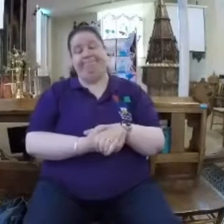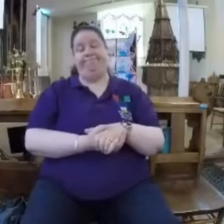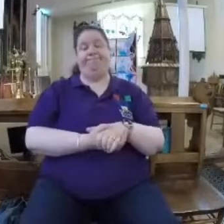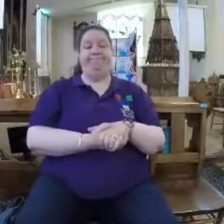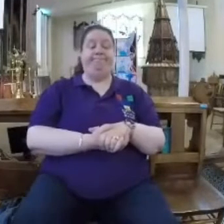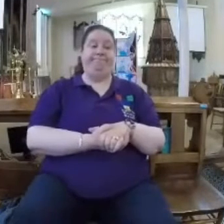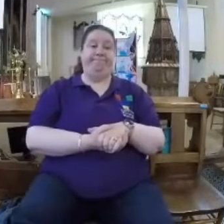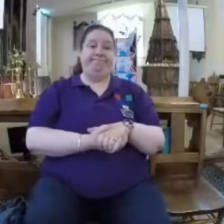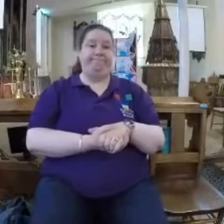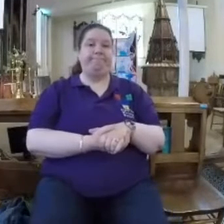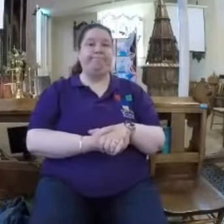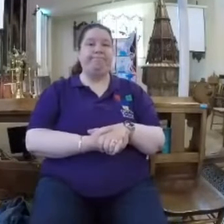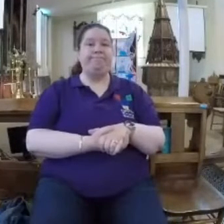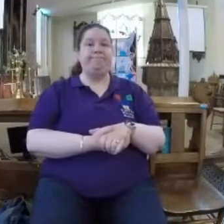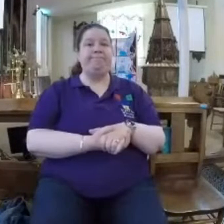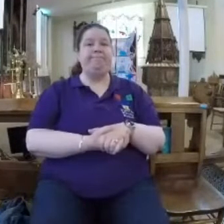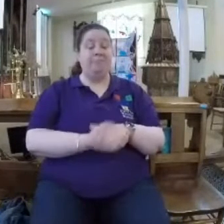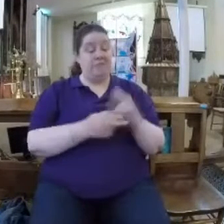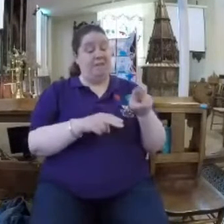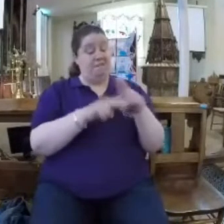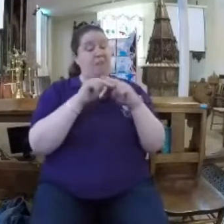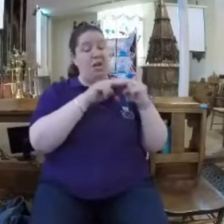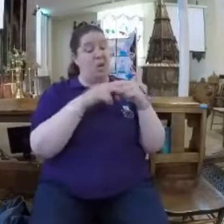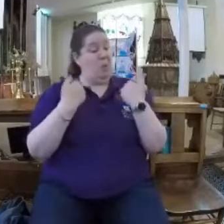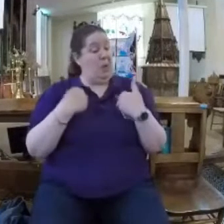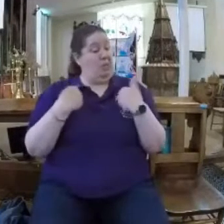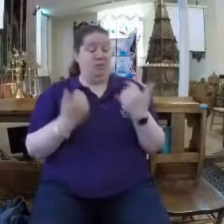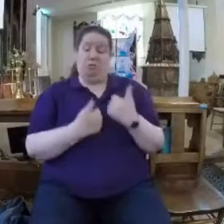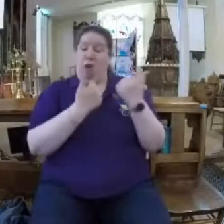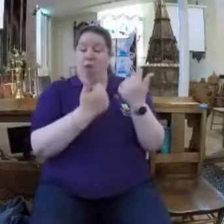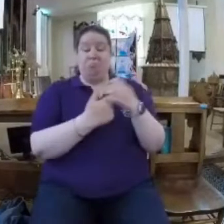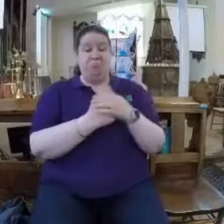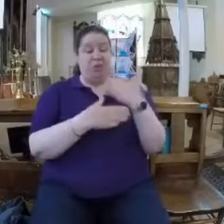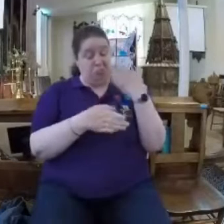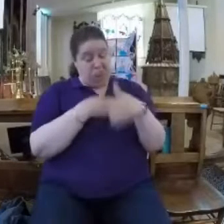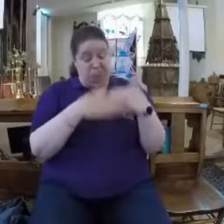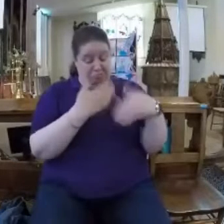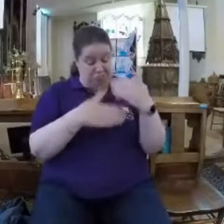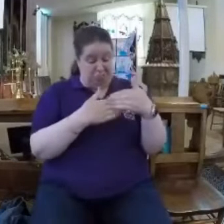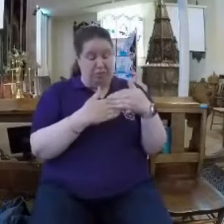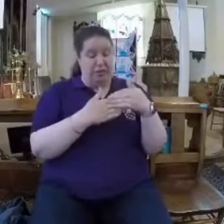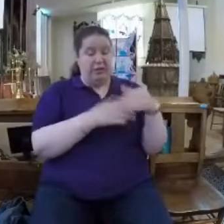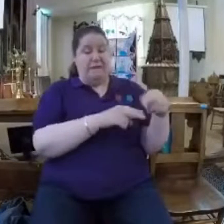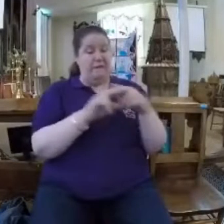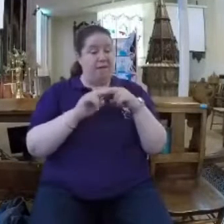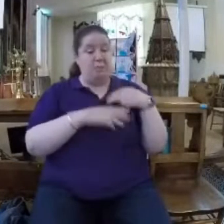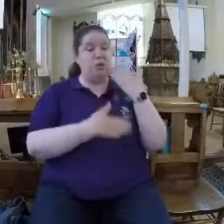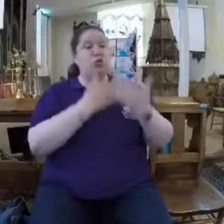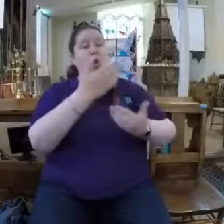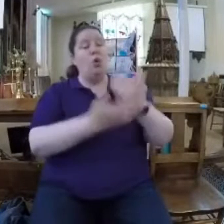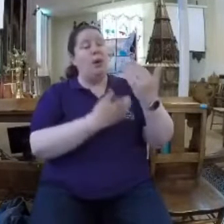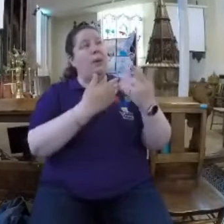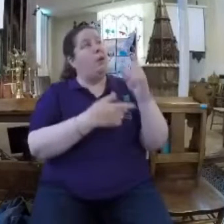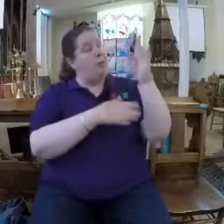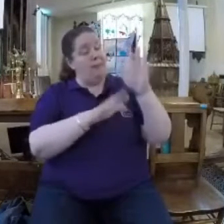So Jacob's family, they're quite wealthy. They've done all right for themselves. And they have this family story that they've been blessed